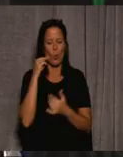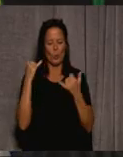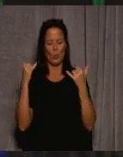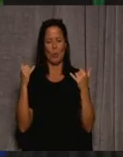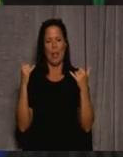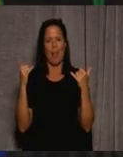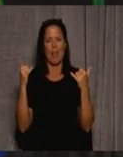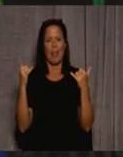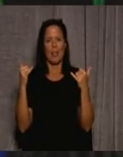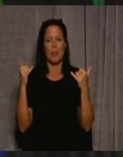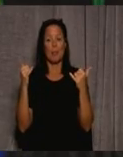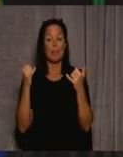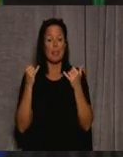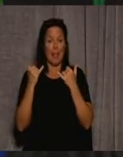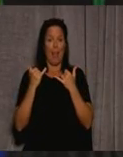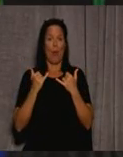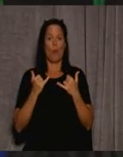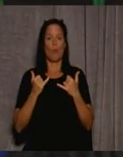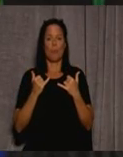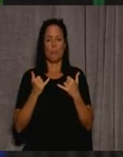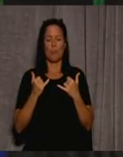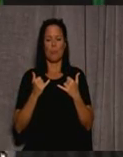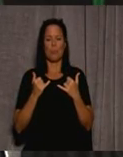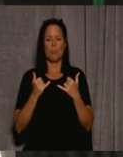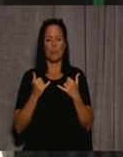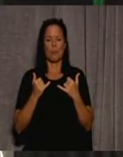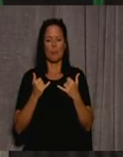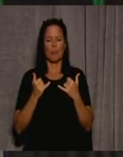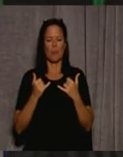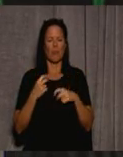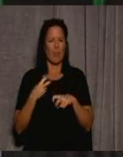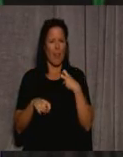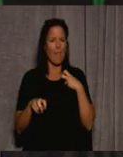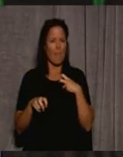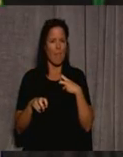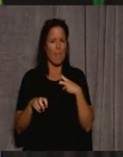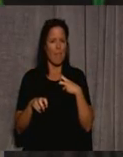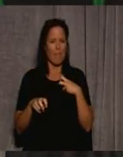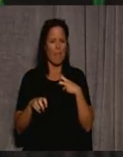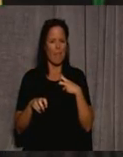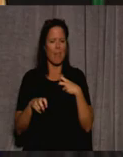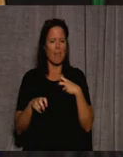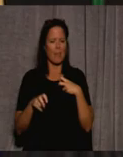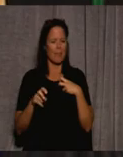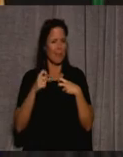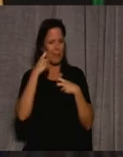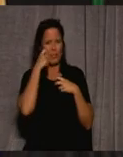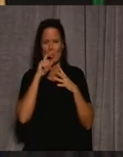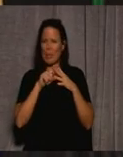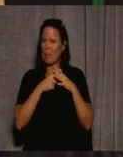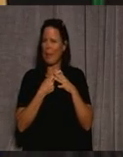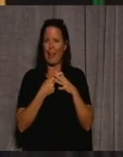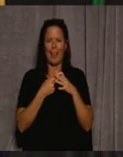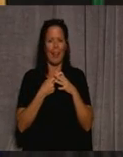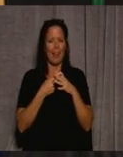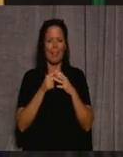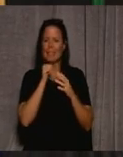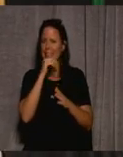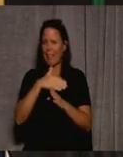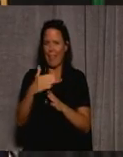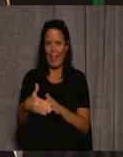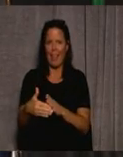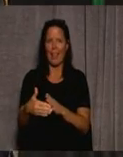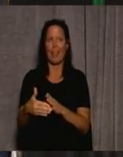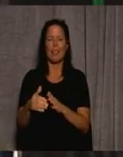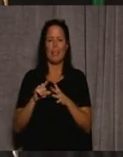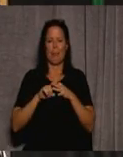day. But now, here comes the tough part. This is just the beginning. This is not the end.